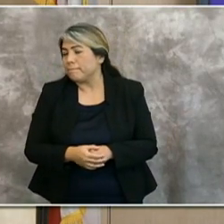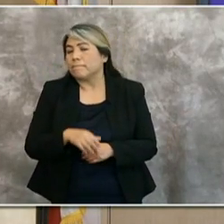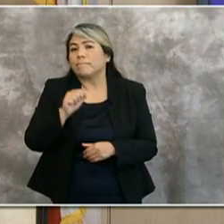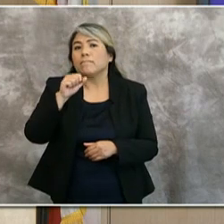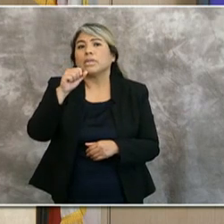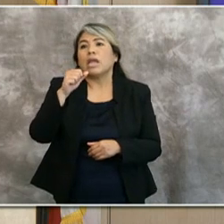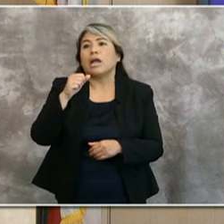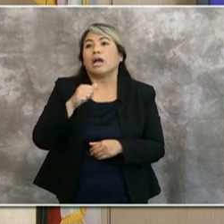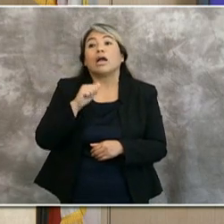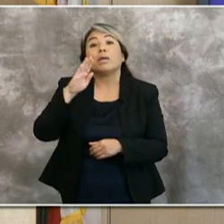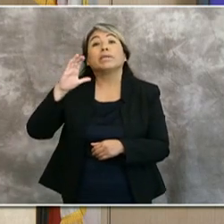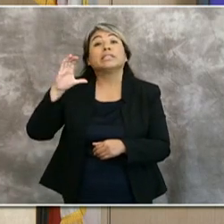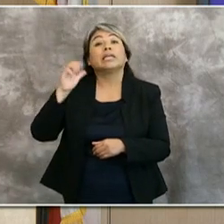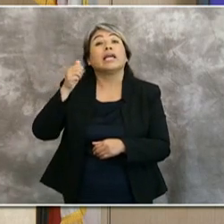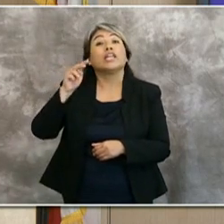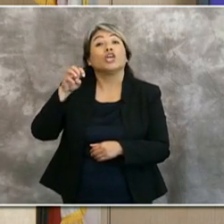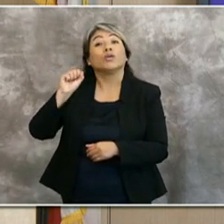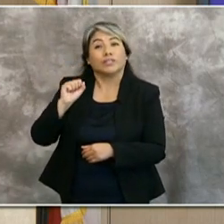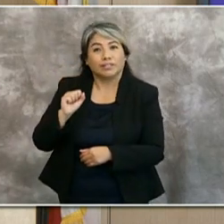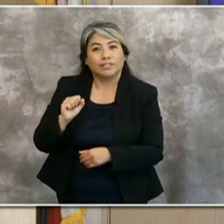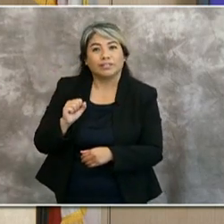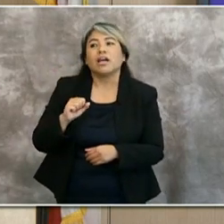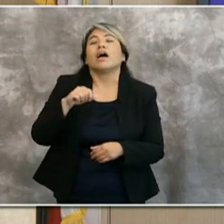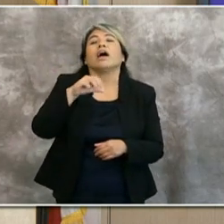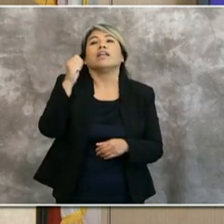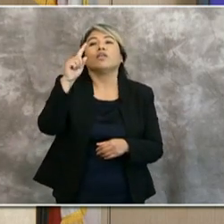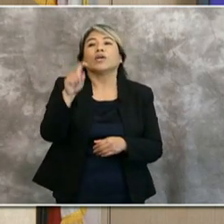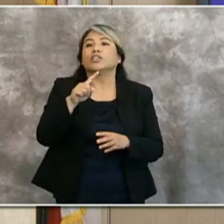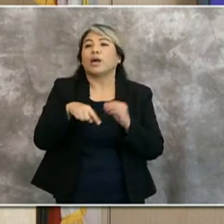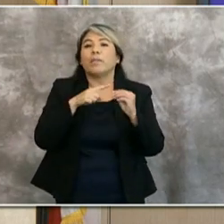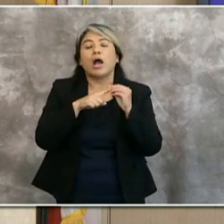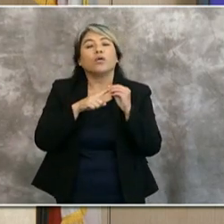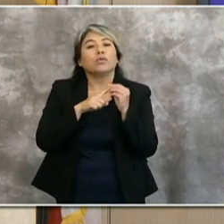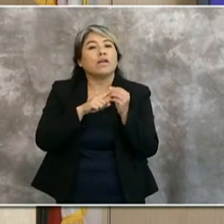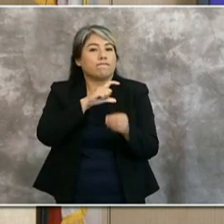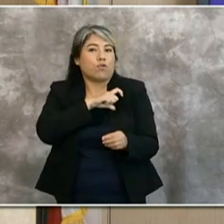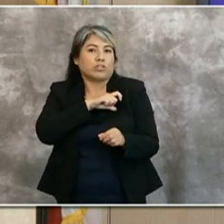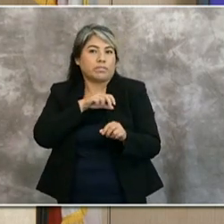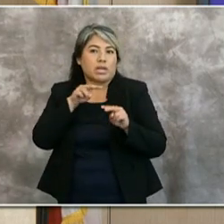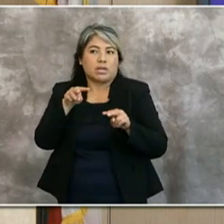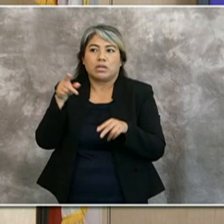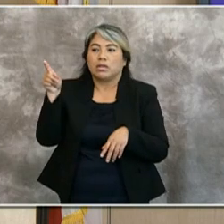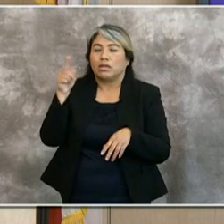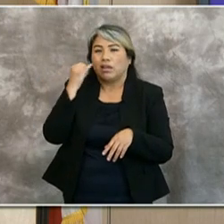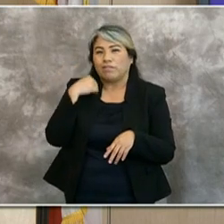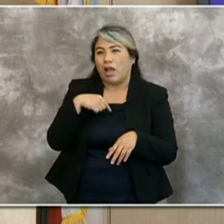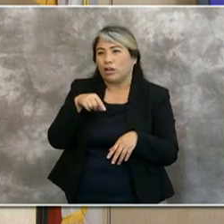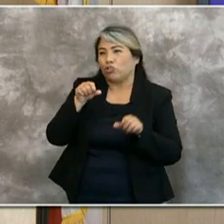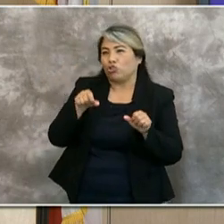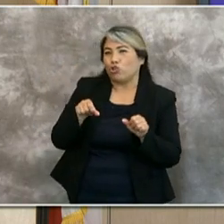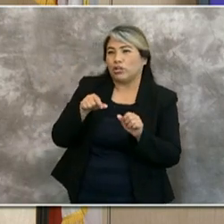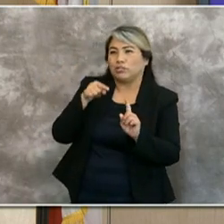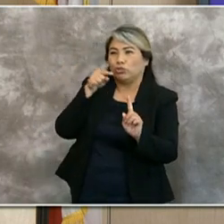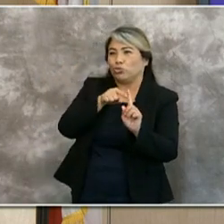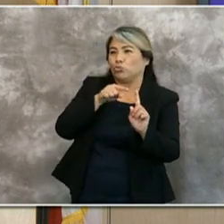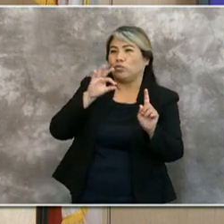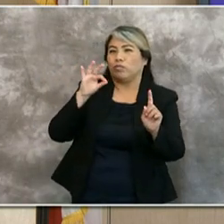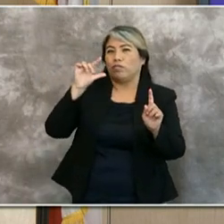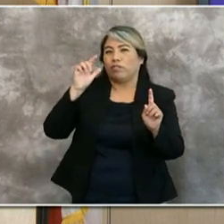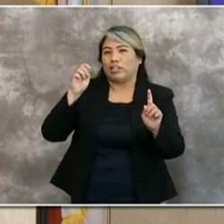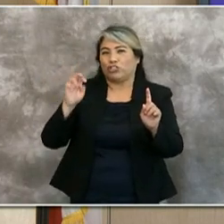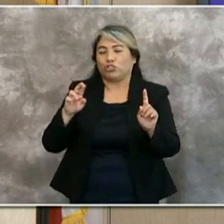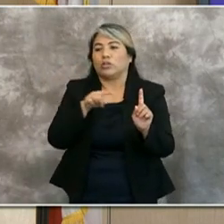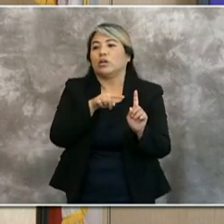Yeah, Derek with ABC 10 News. I have another question about enforcement, and this is directed to, if I could, Supervisor Fletcher.